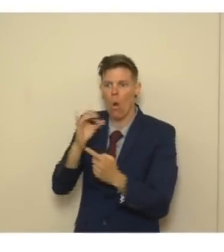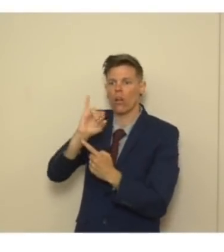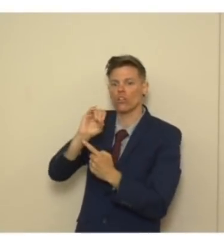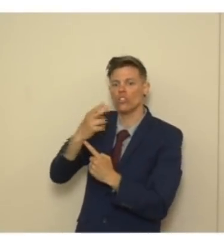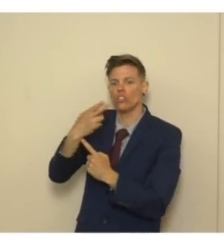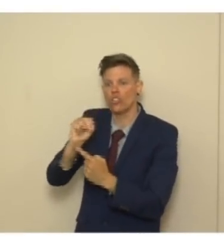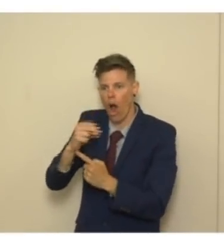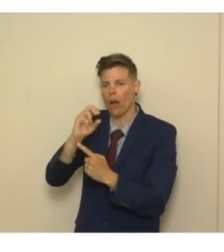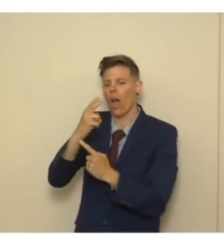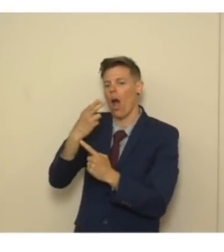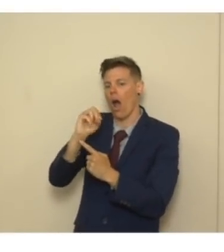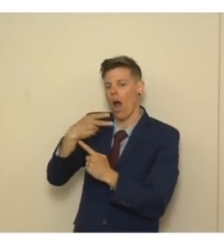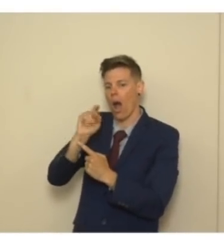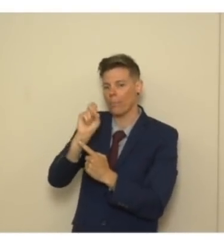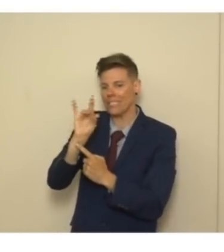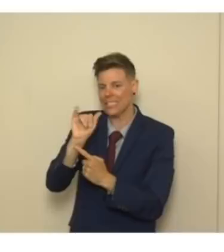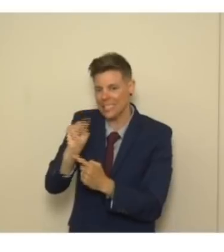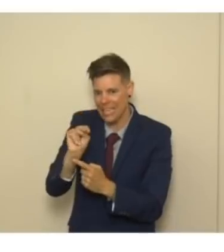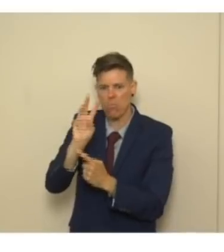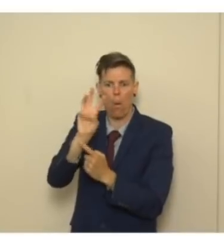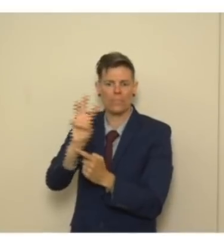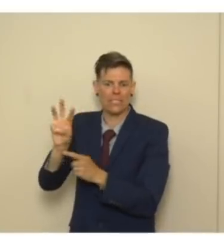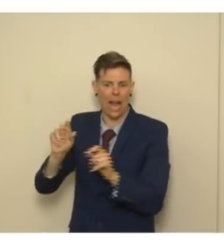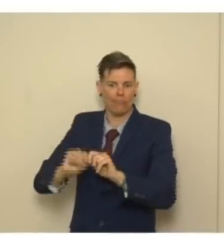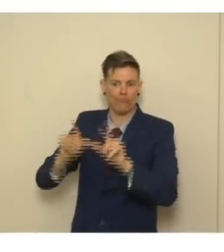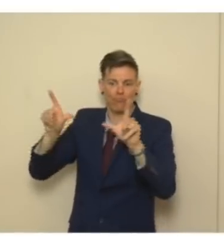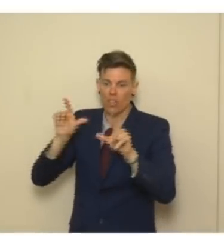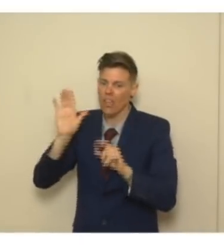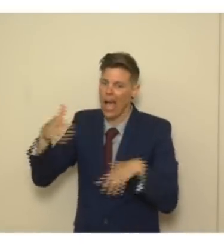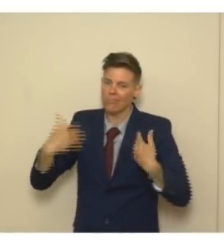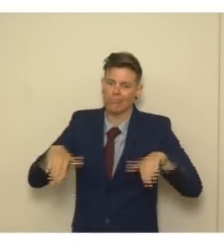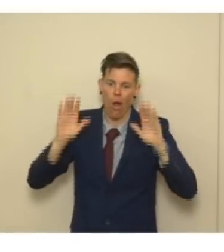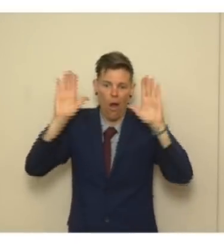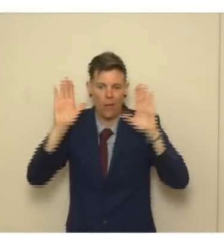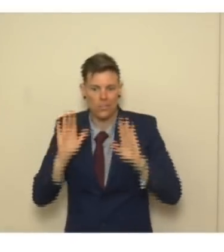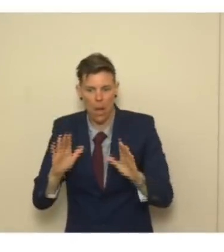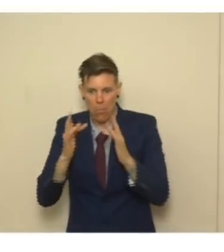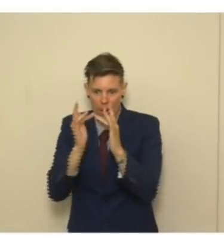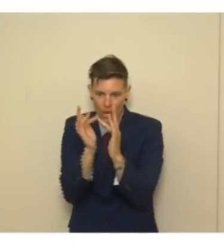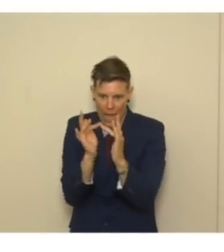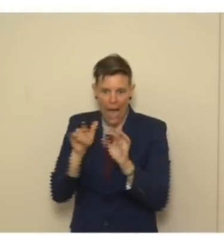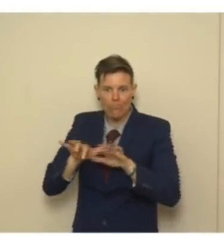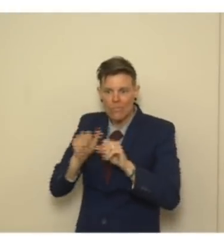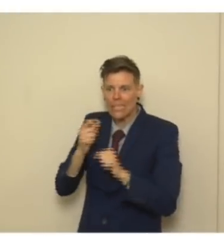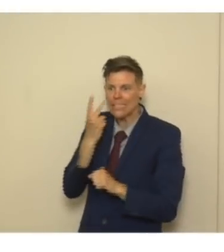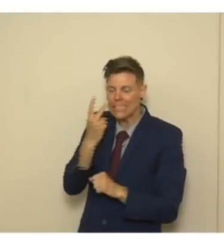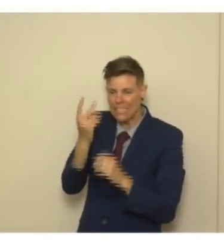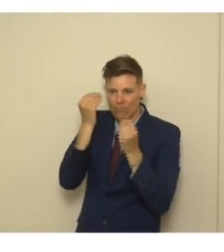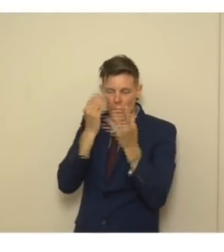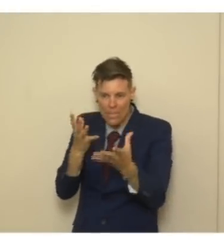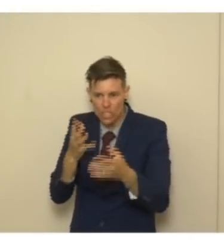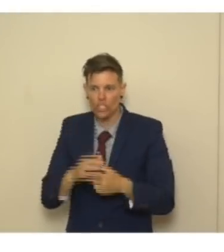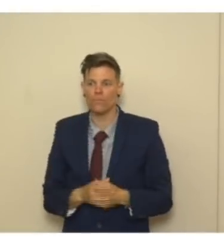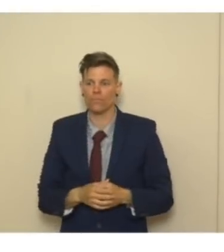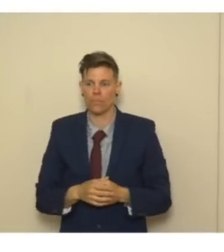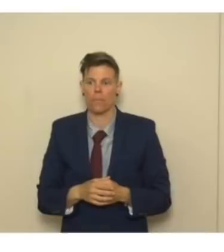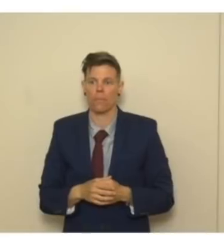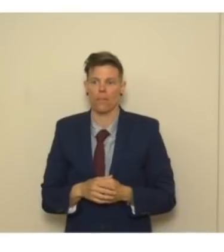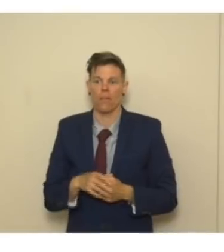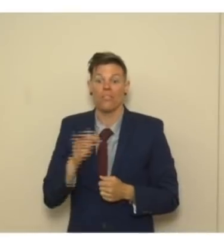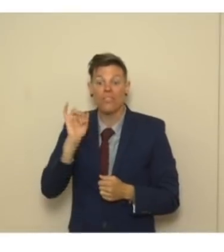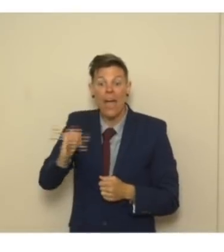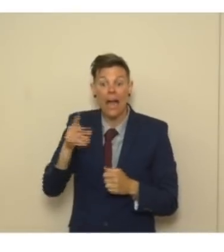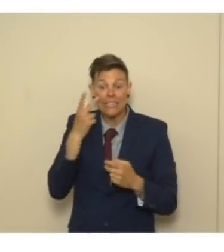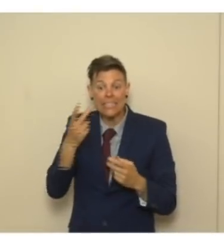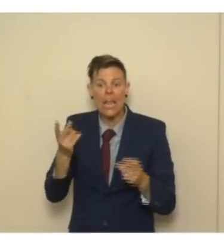you can see that cases were trending up. They relaxed the stay-at-home order. They continued trending up, and about 3 weeks later,